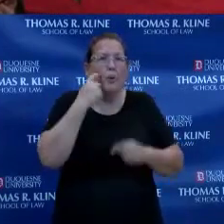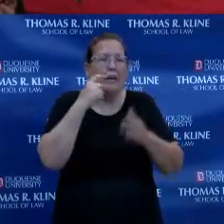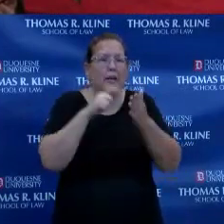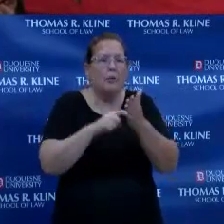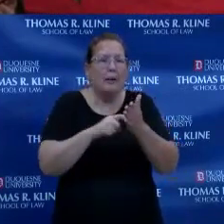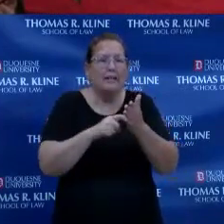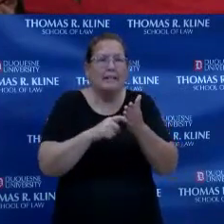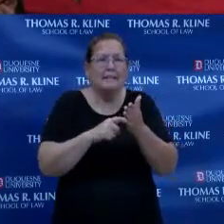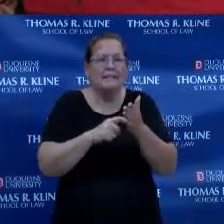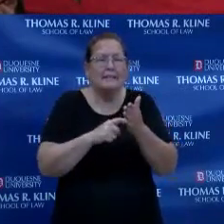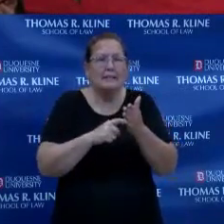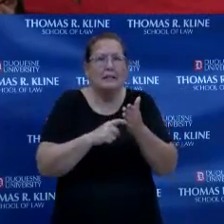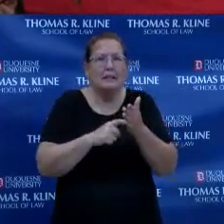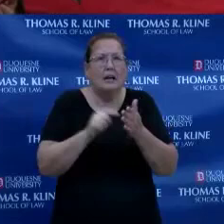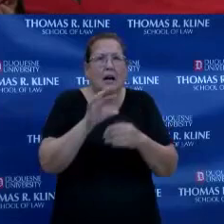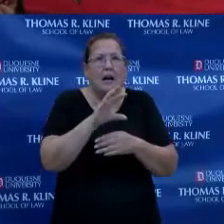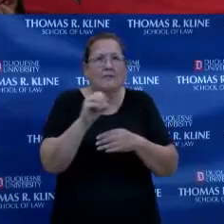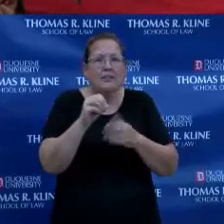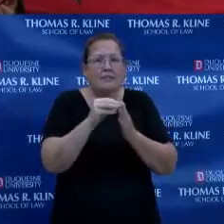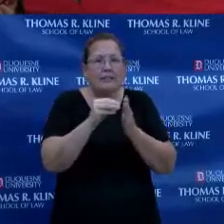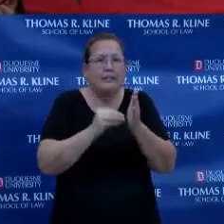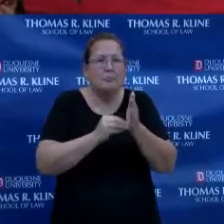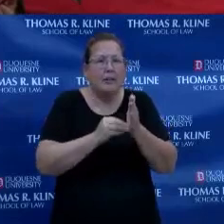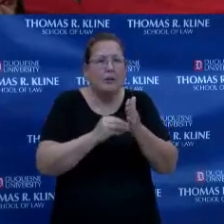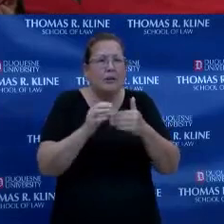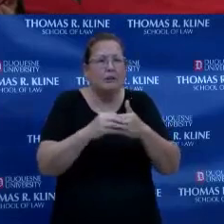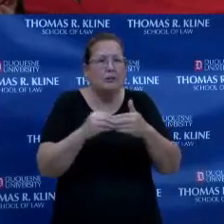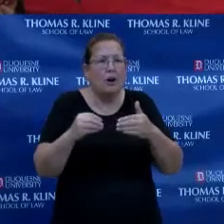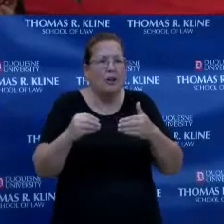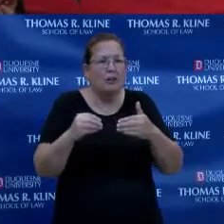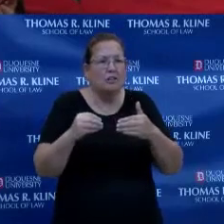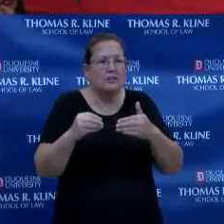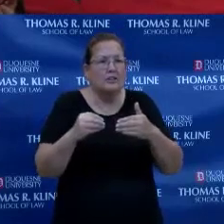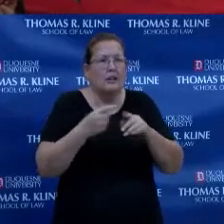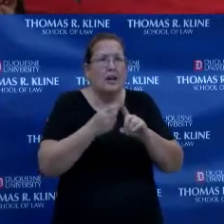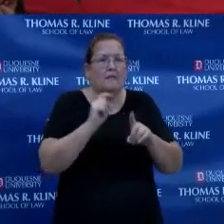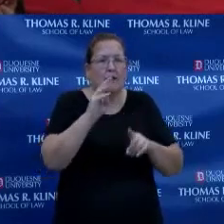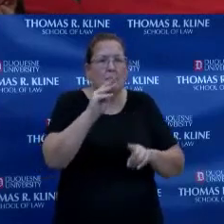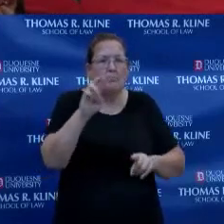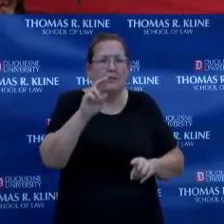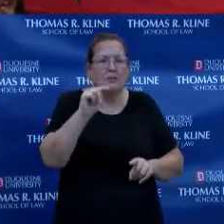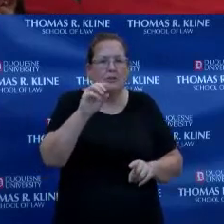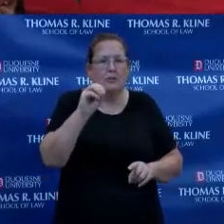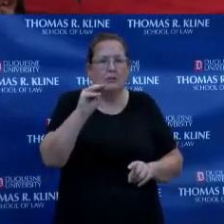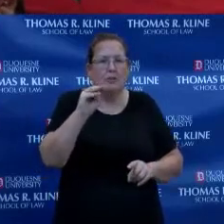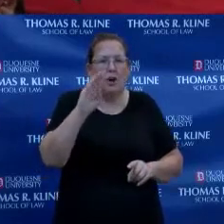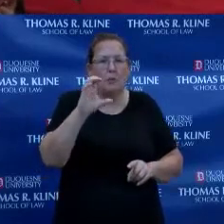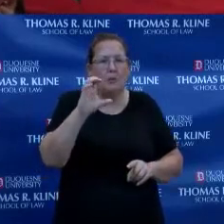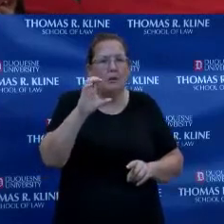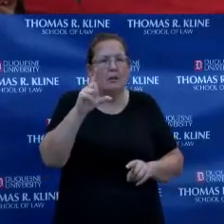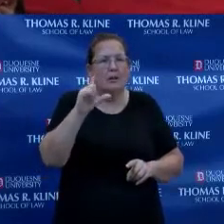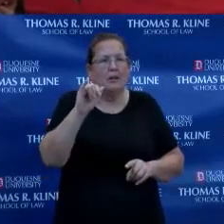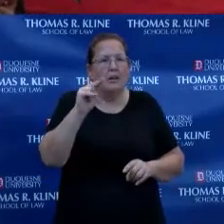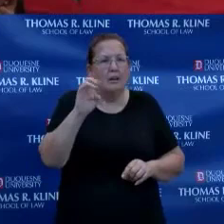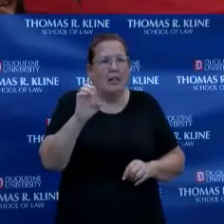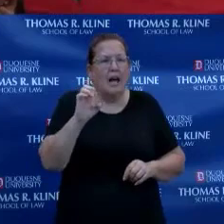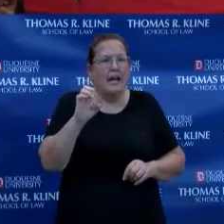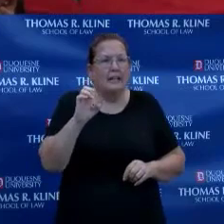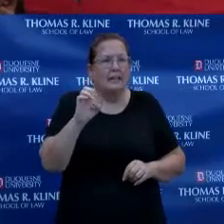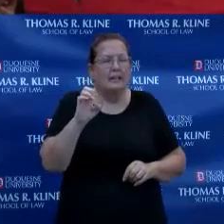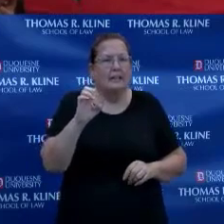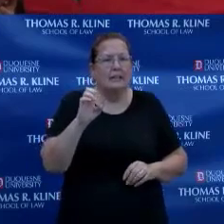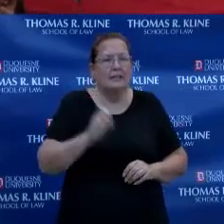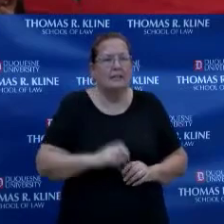of $50 million to the law school from Mr. Tom Kline and watched as the law school unveiled its new